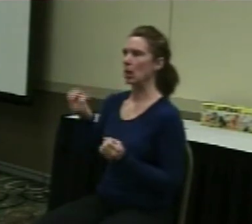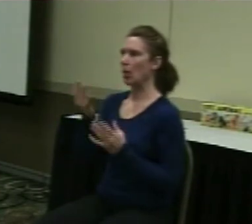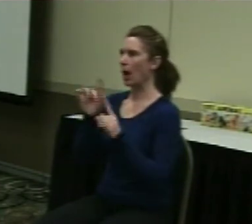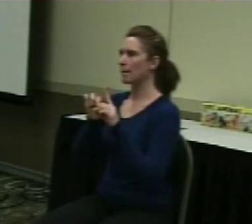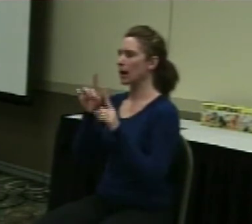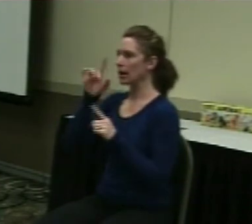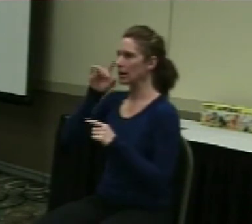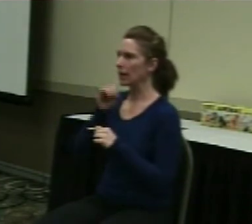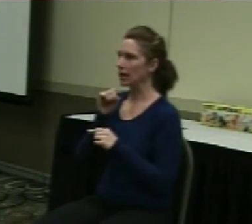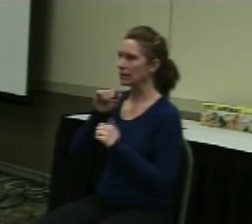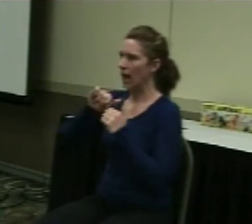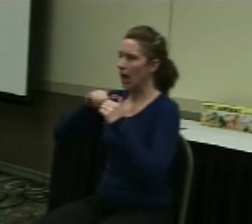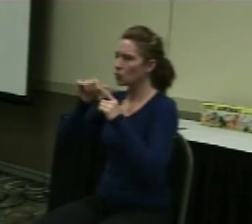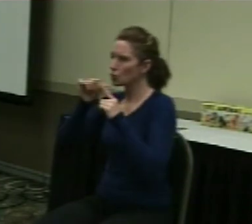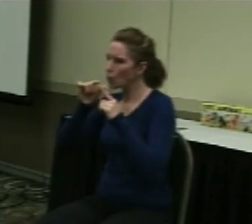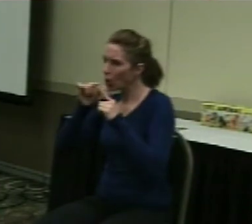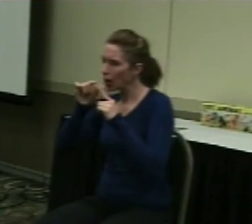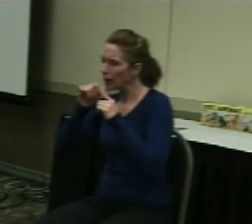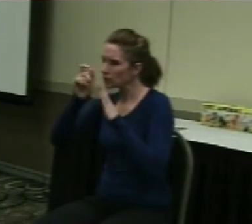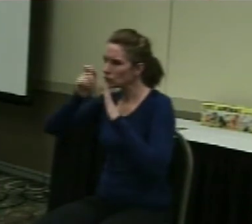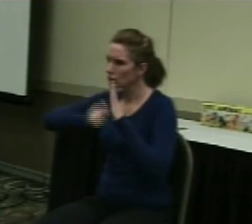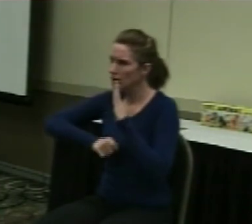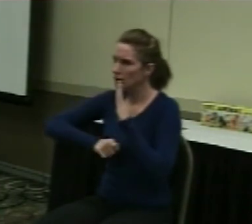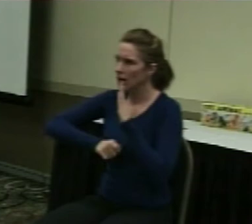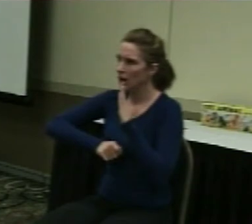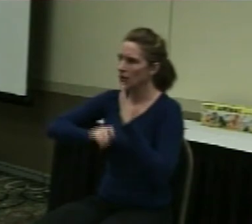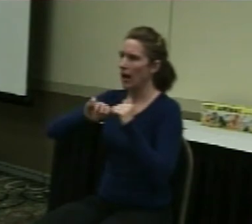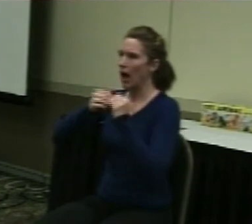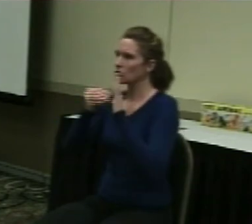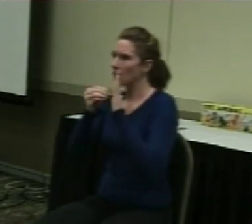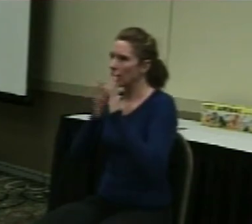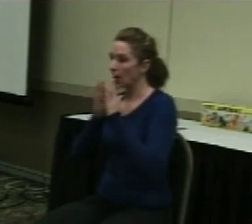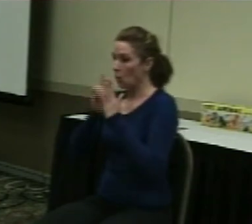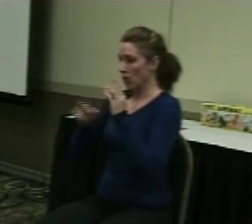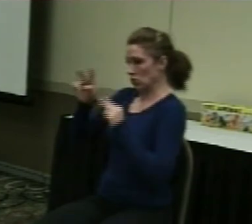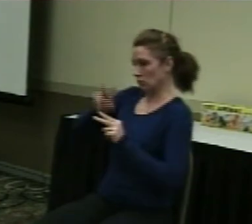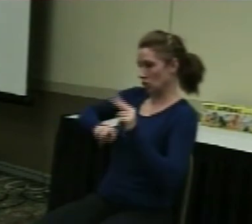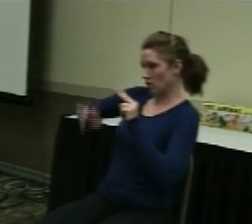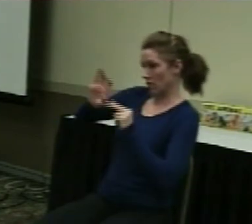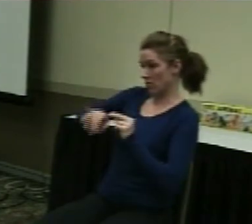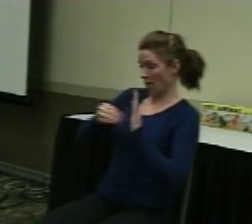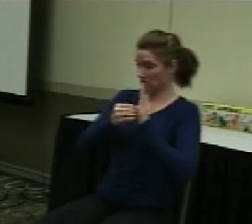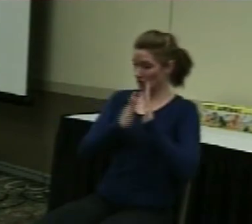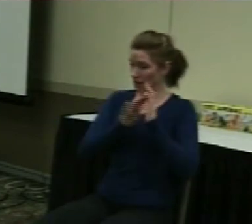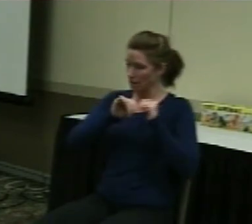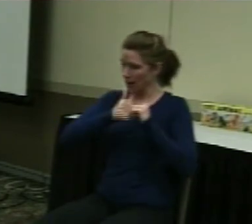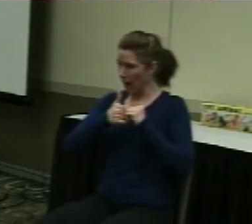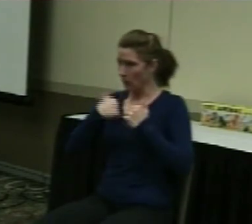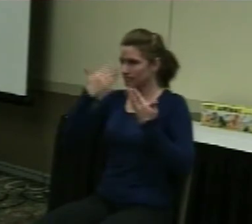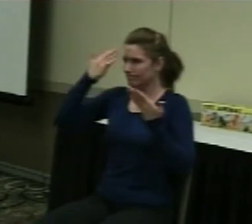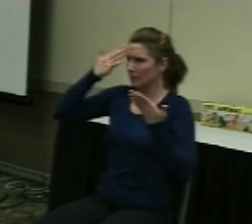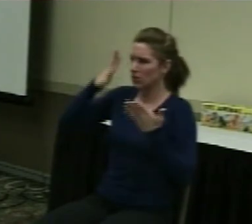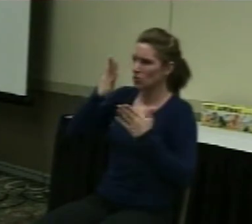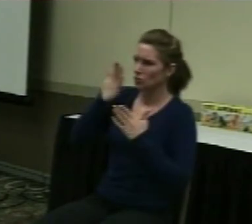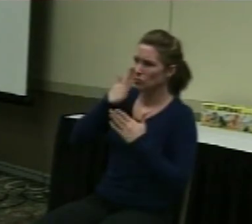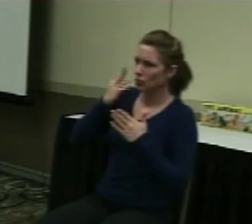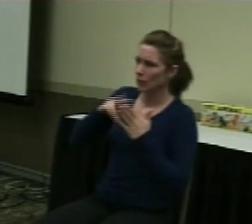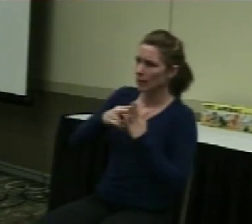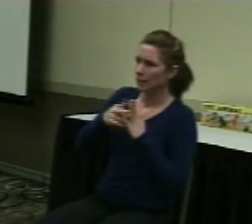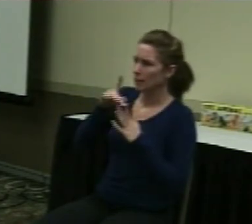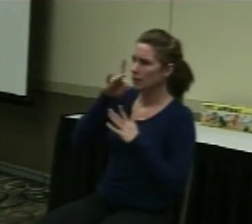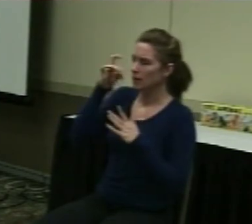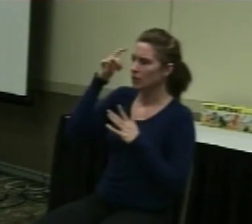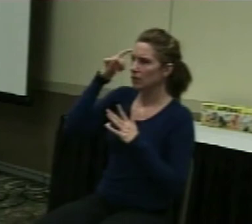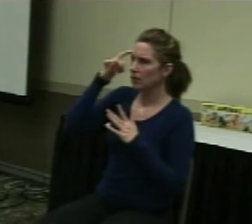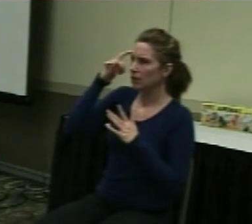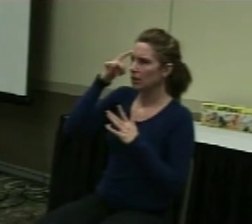suppose you could word it in how you're documenting what you're observing as part of the actual source. I don't know. You know what I mean? Because I was thinking when you were doing